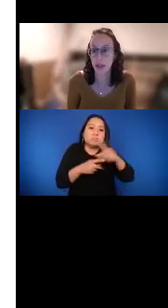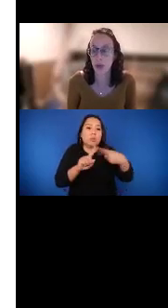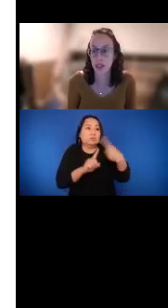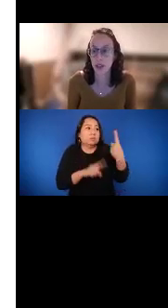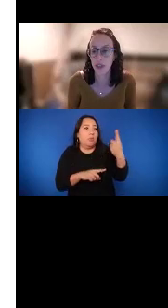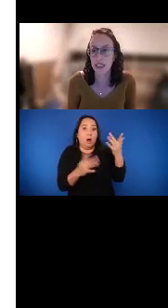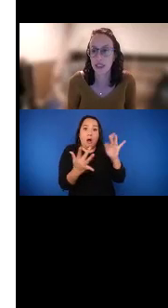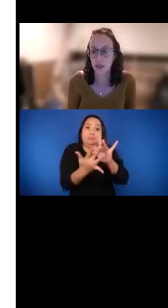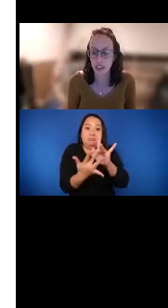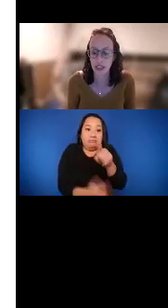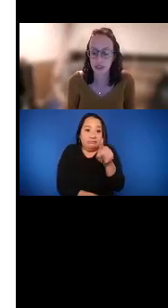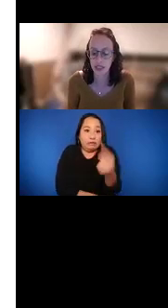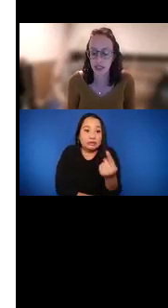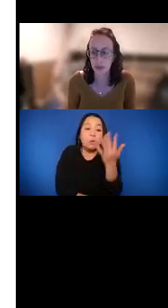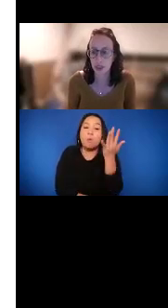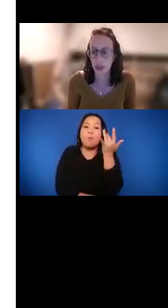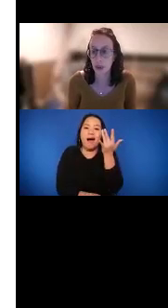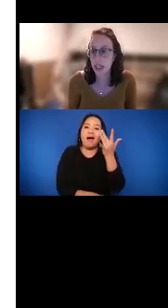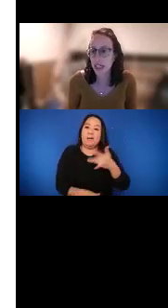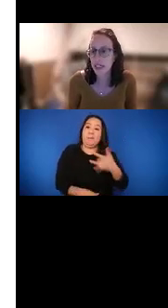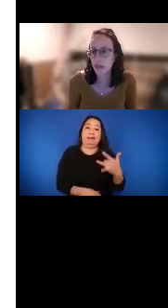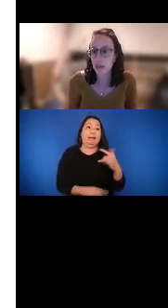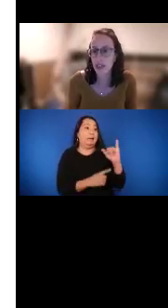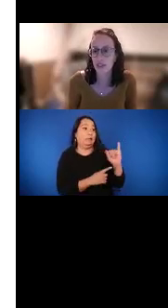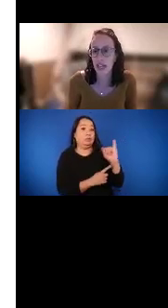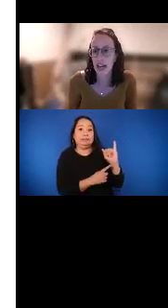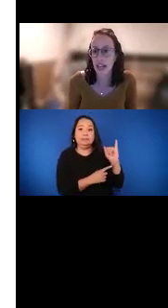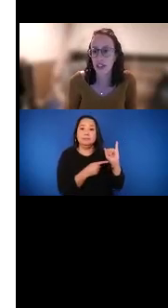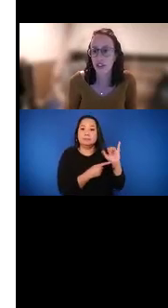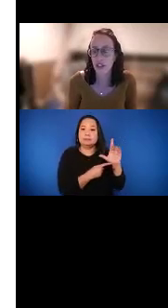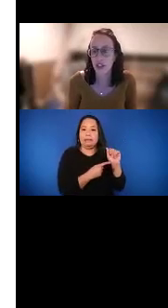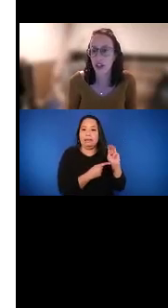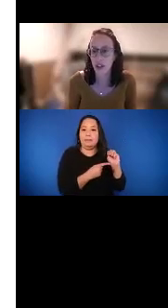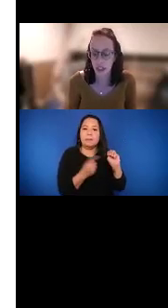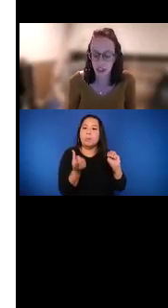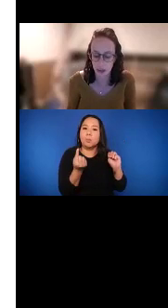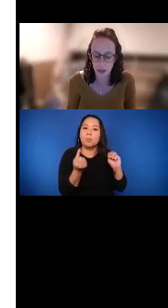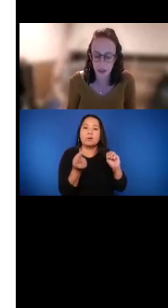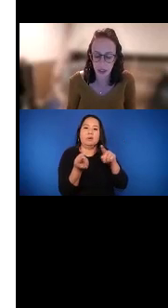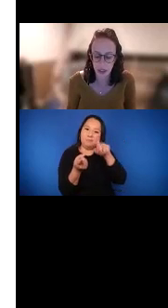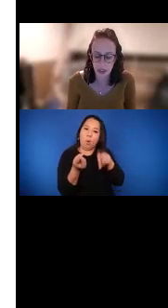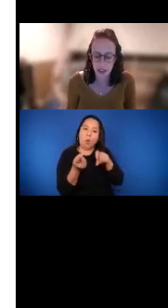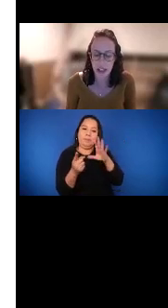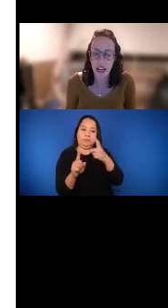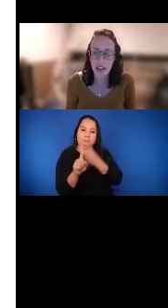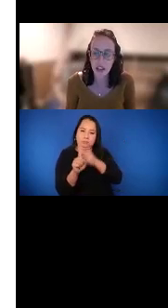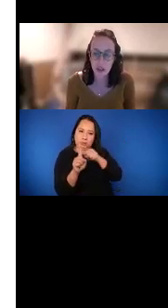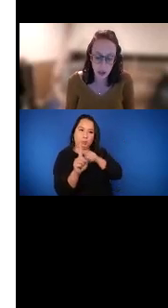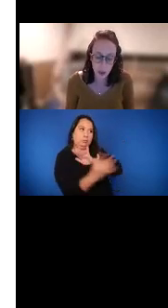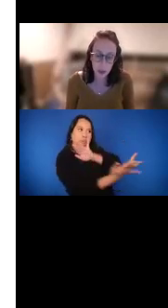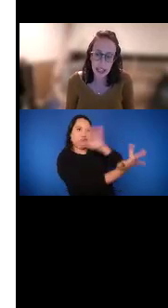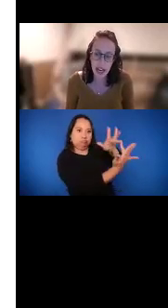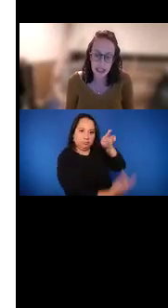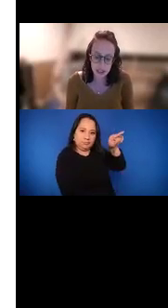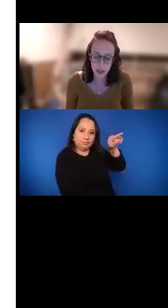to be the one who needs to reach out to them. So it's a red flag if they're calling you. And then you